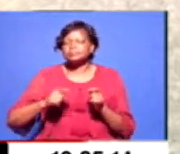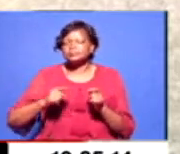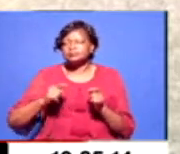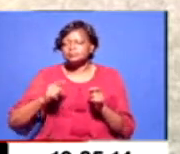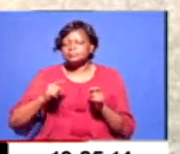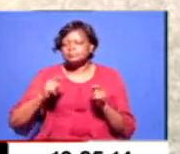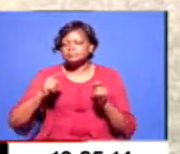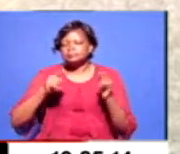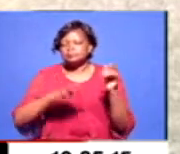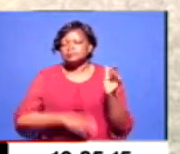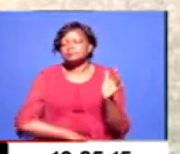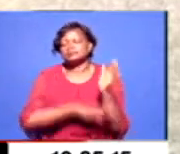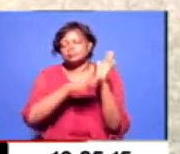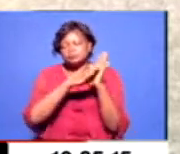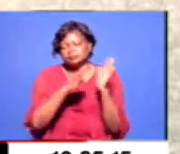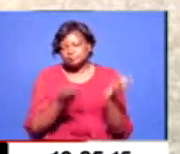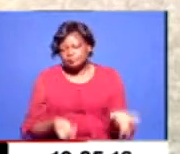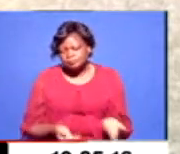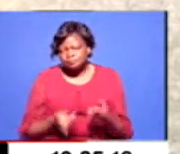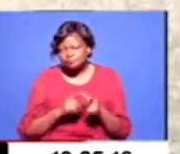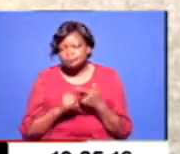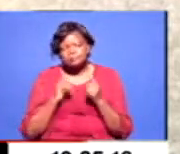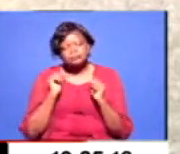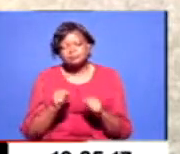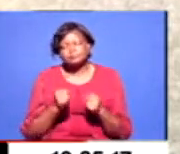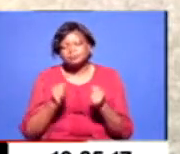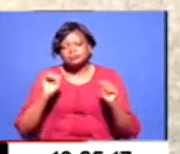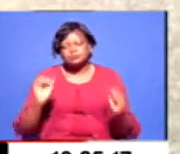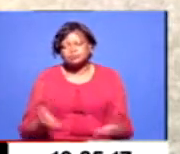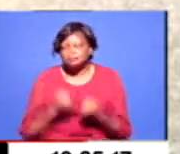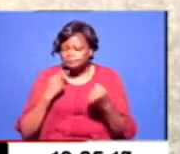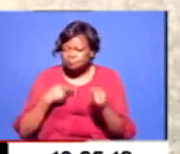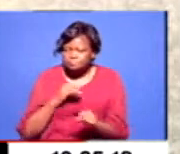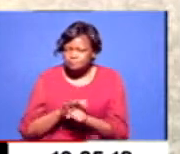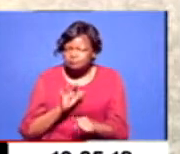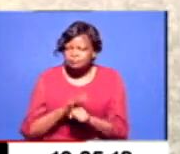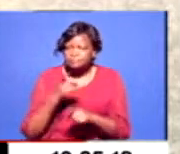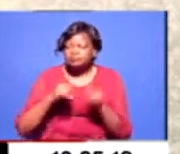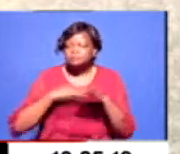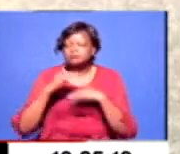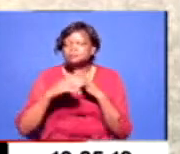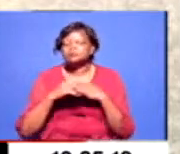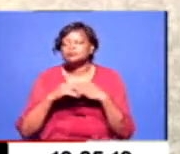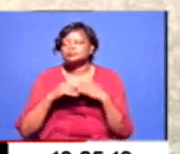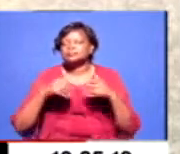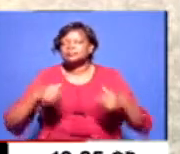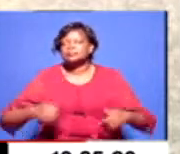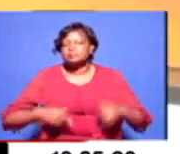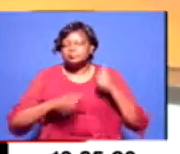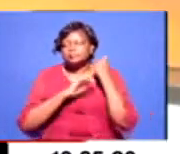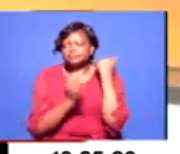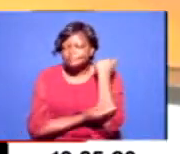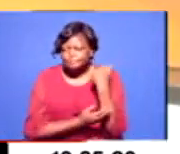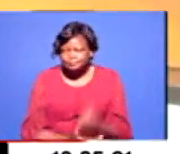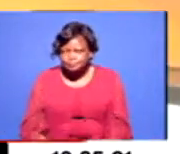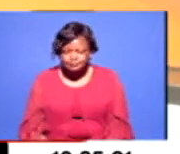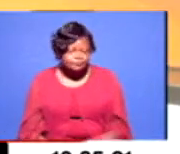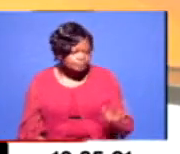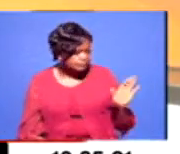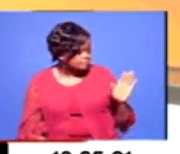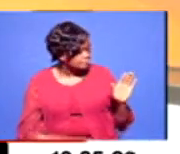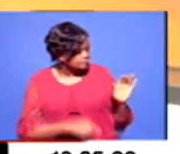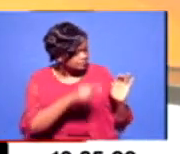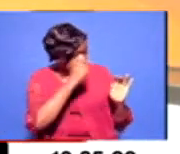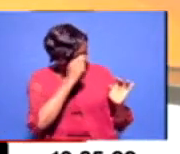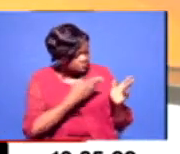national government, I think it can save us big time from all these teenage pregnancies. And Lucy, the government via